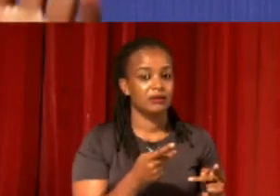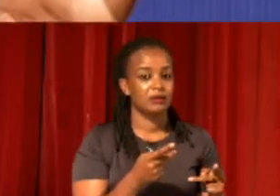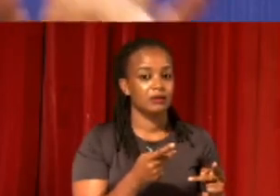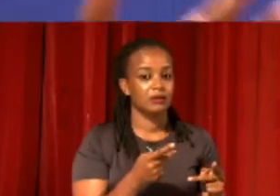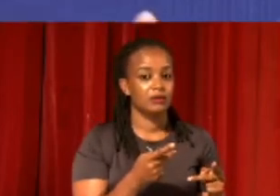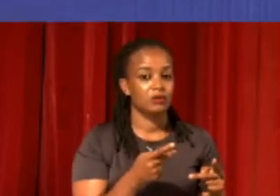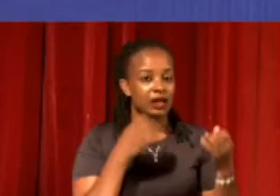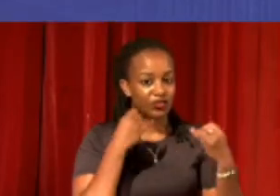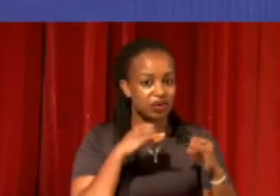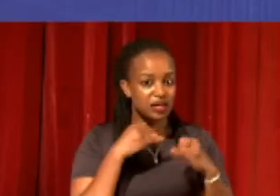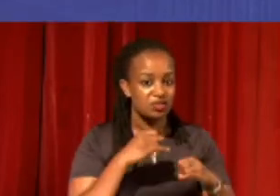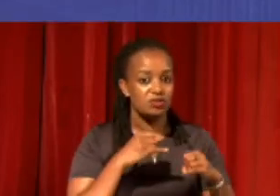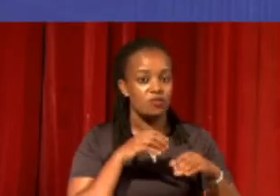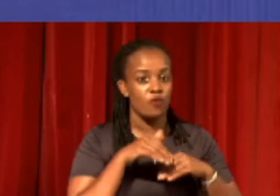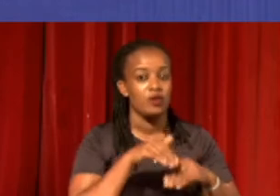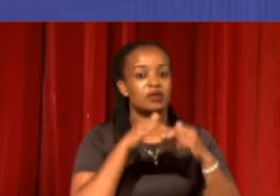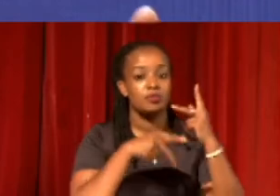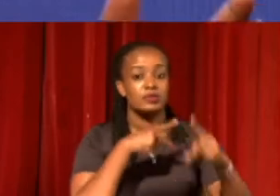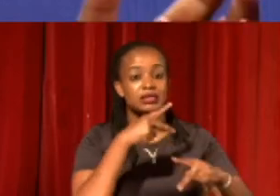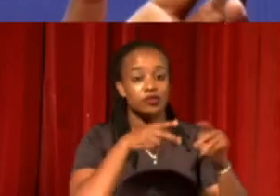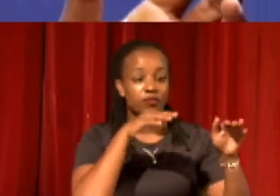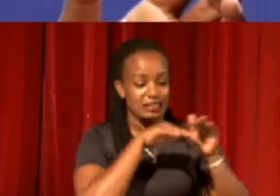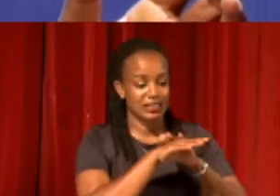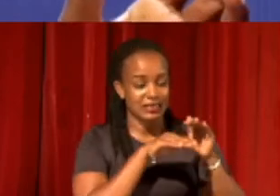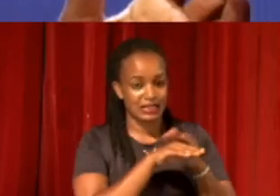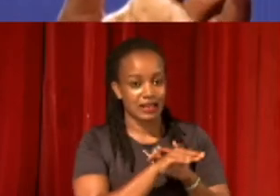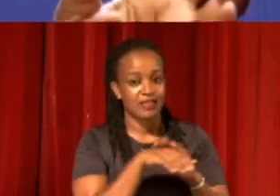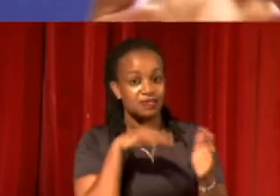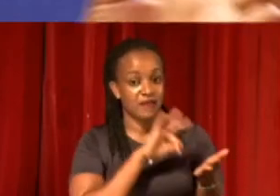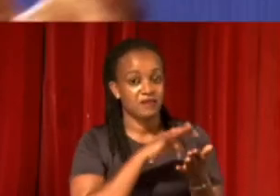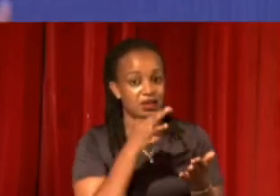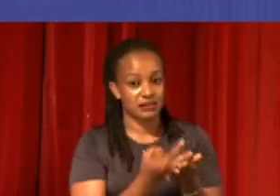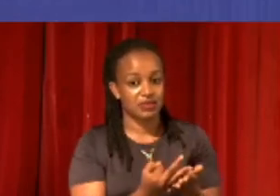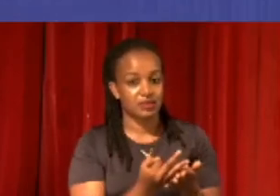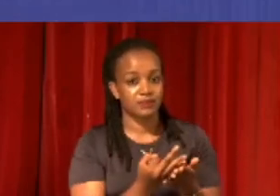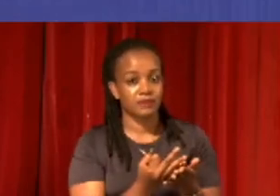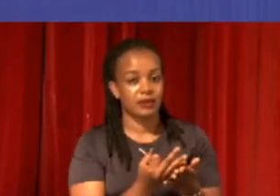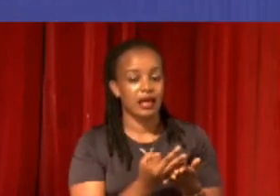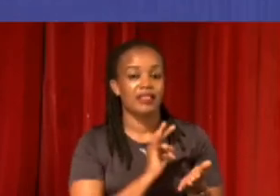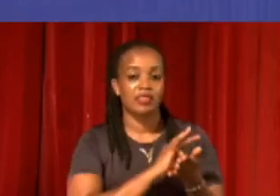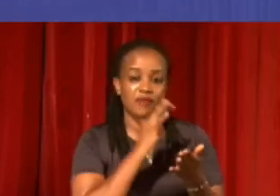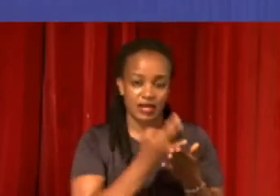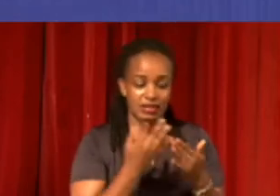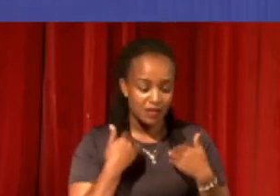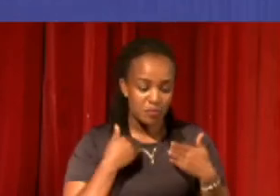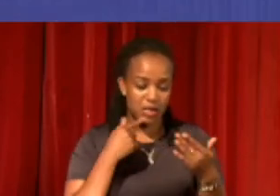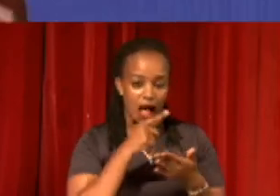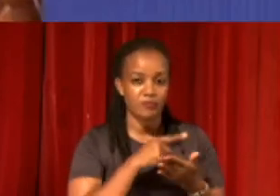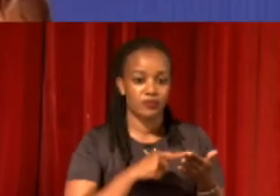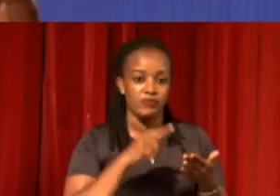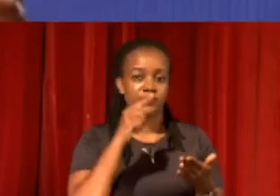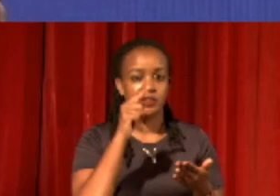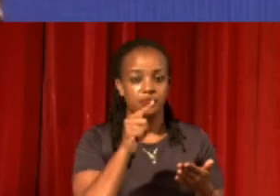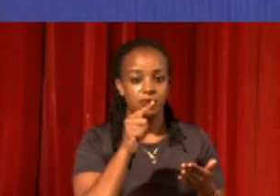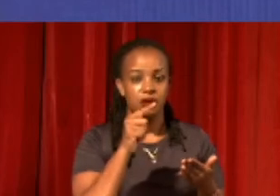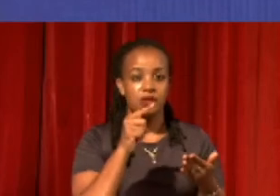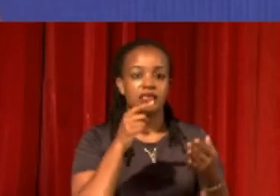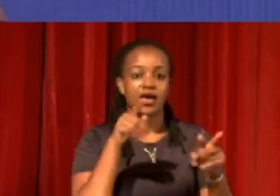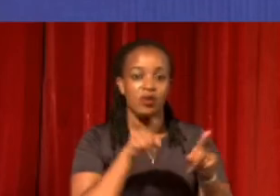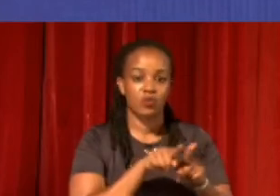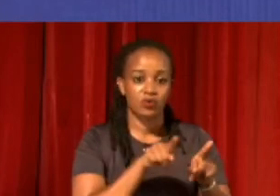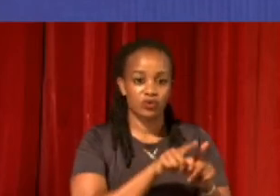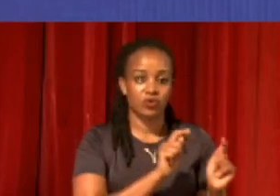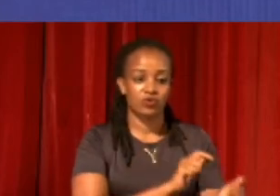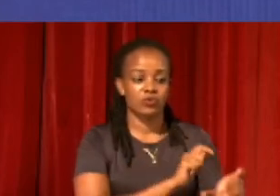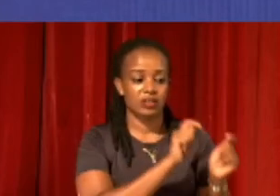of accessing the fund from the fund. And the fund has approved the money. We're in the process of transferring the money from